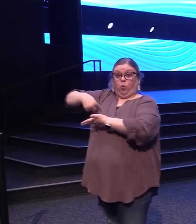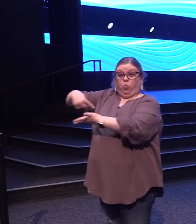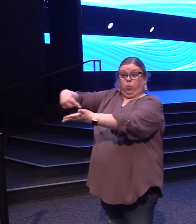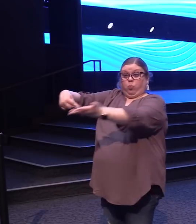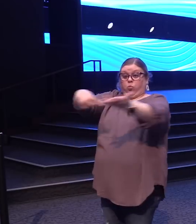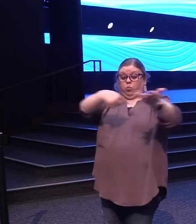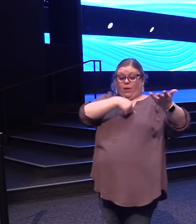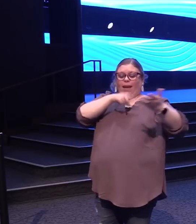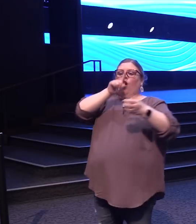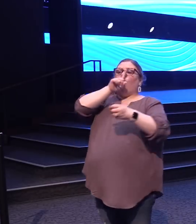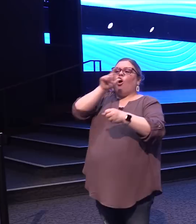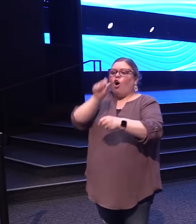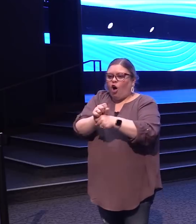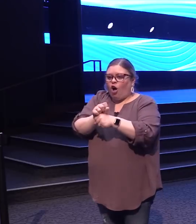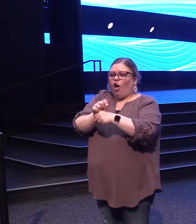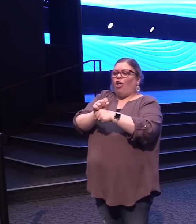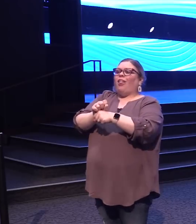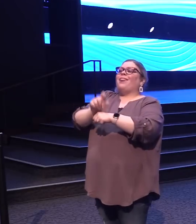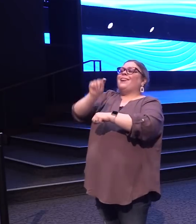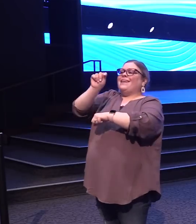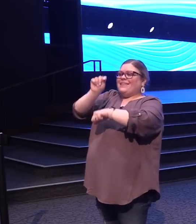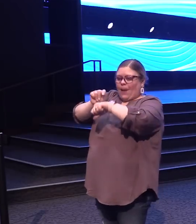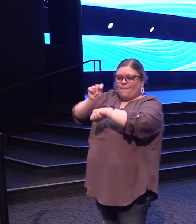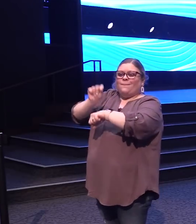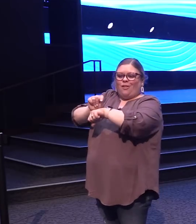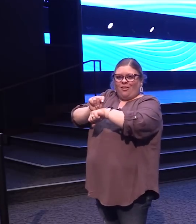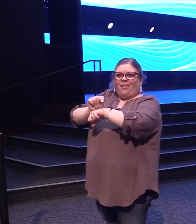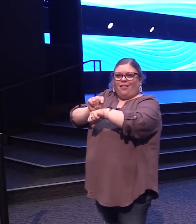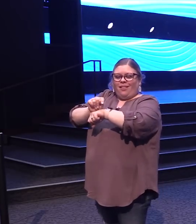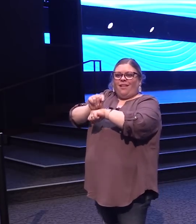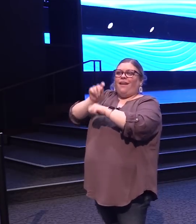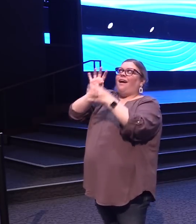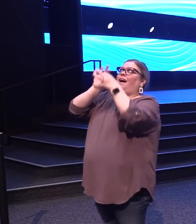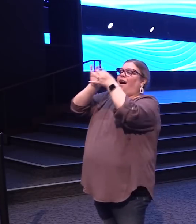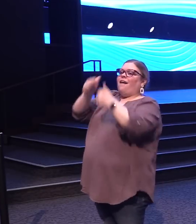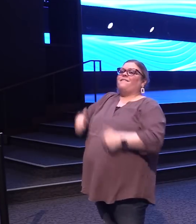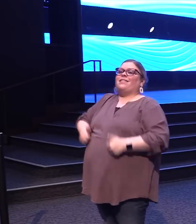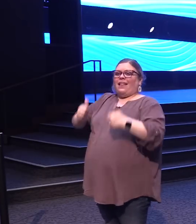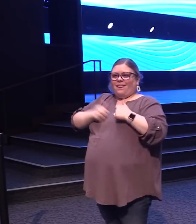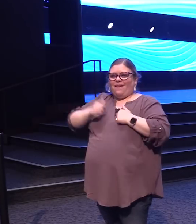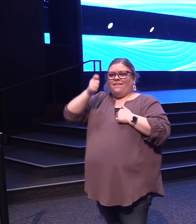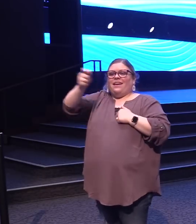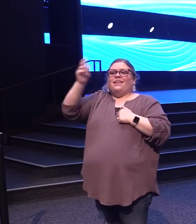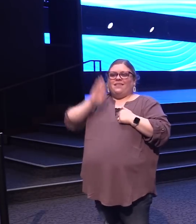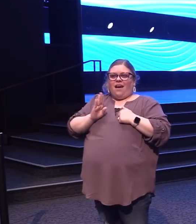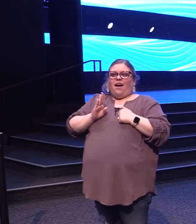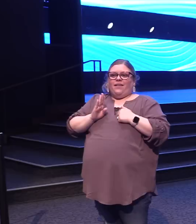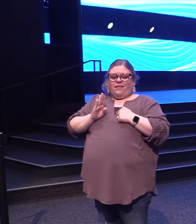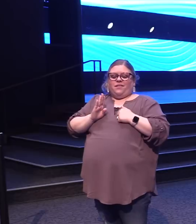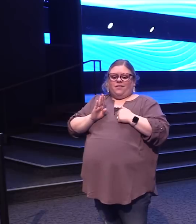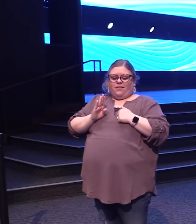are the temple of the living God.